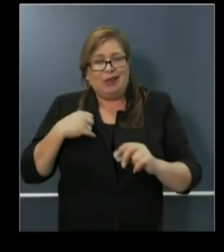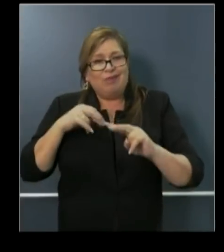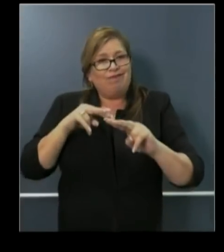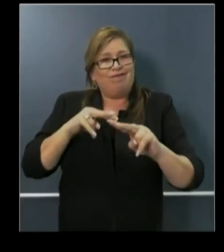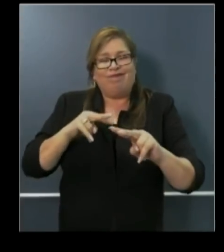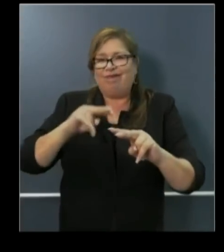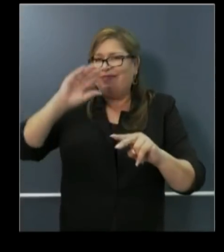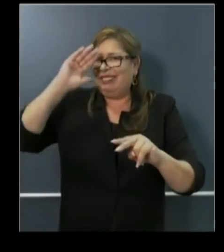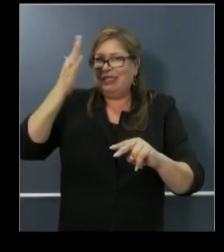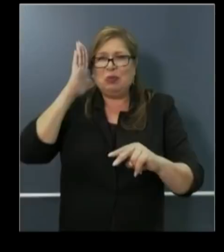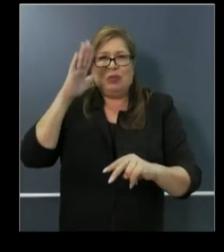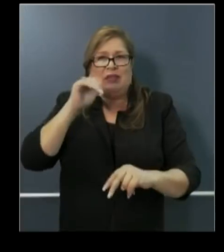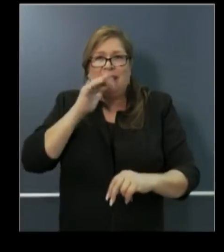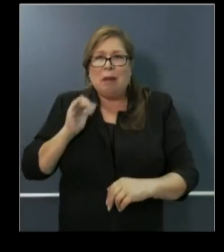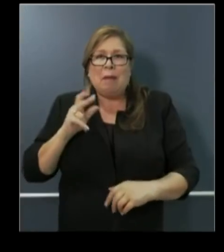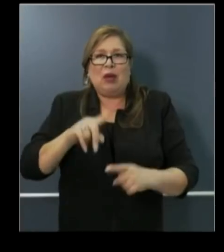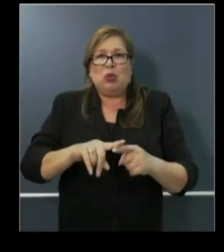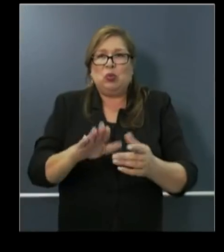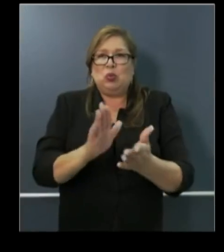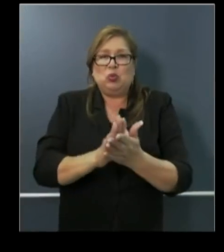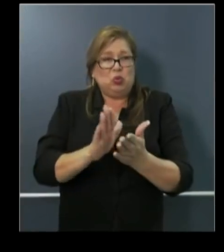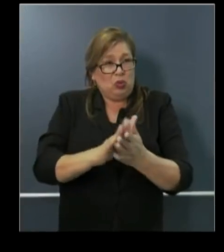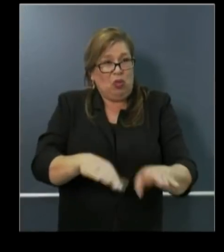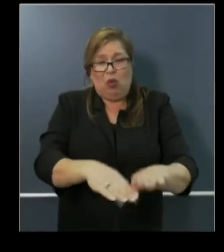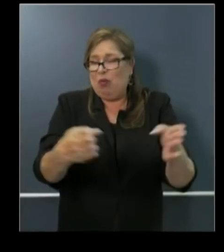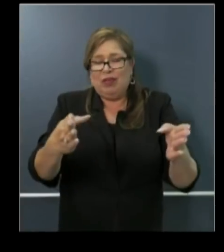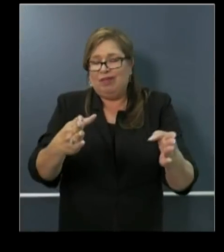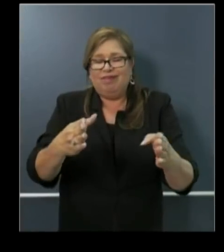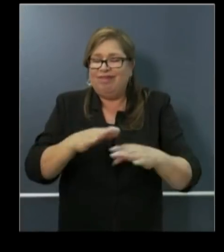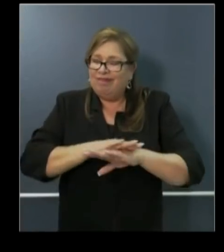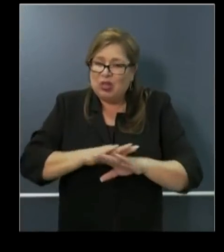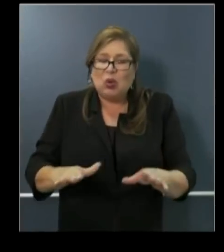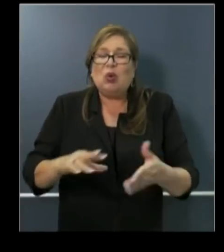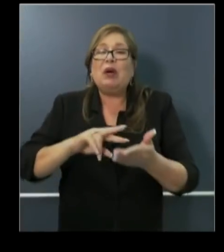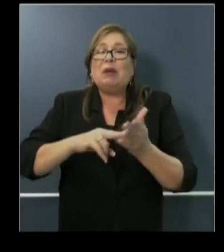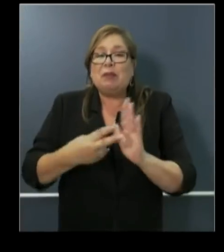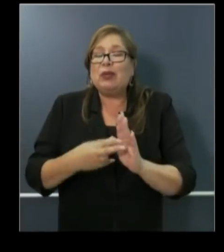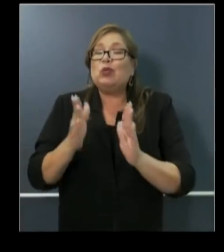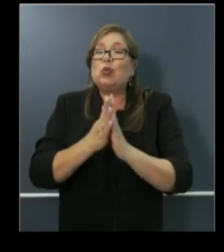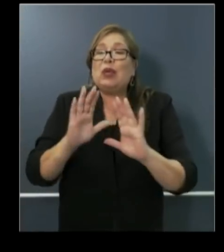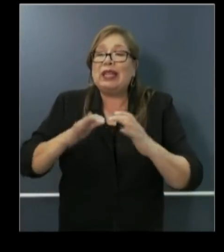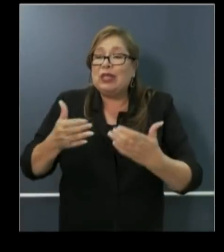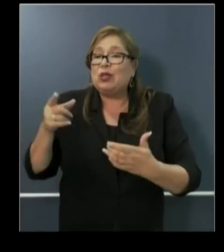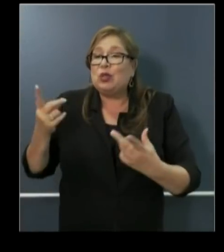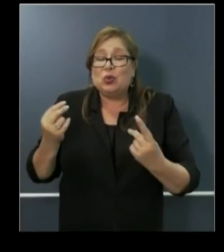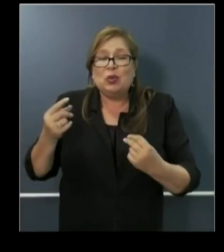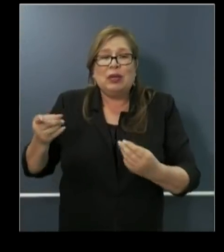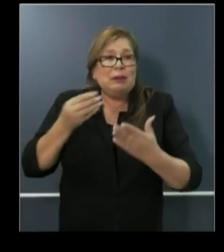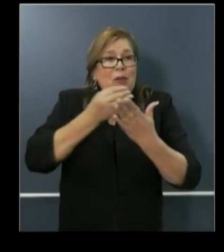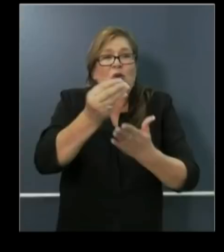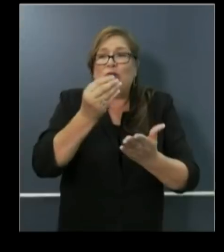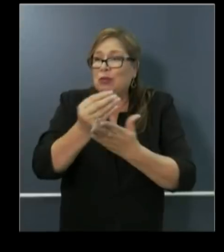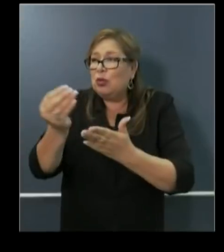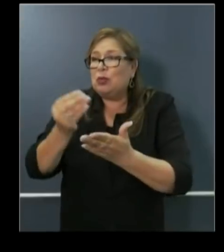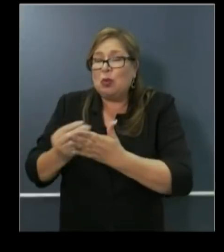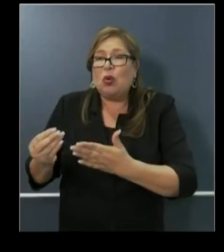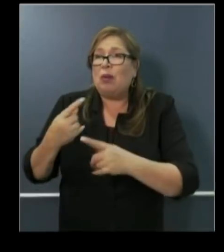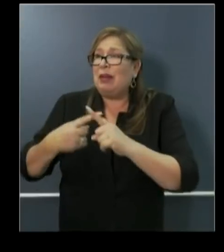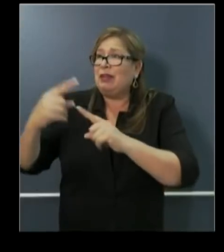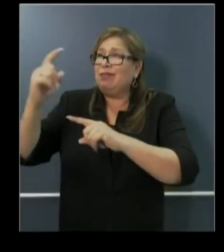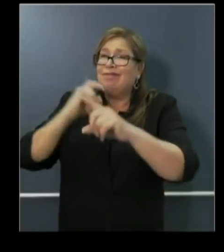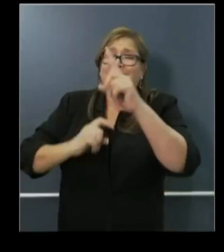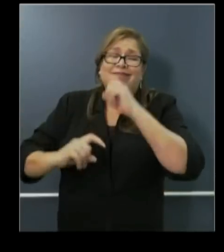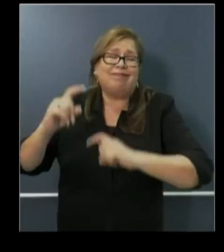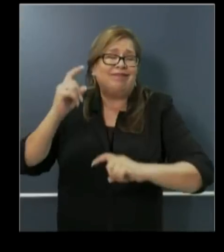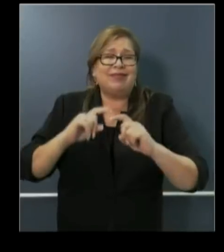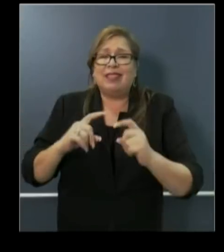going to happen, districts have been assertively getting out there, purchasing and getting contributions of tens